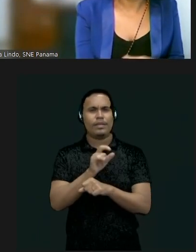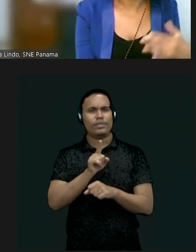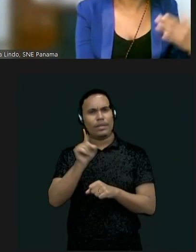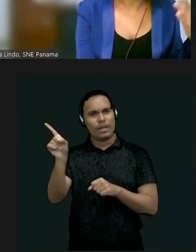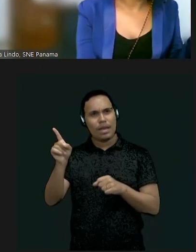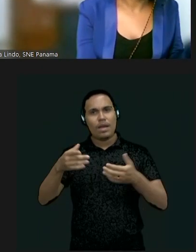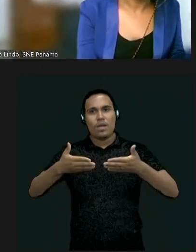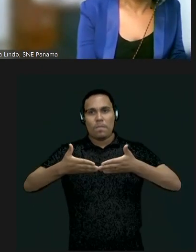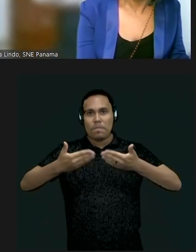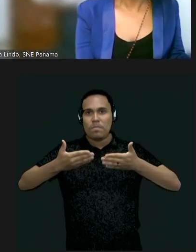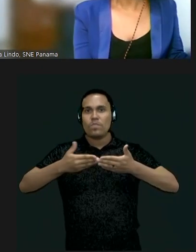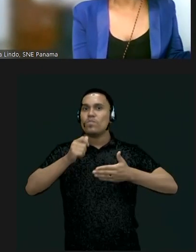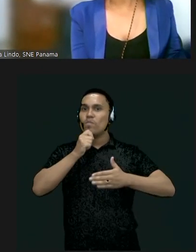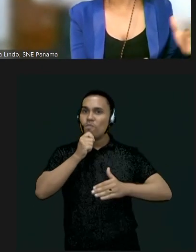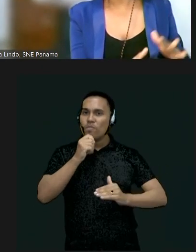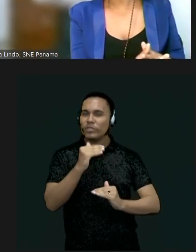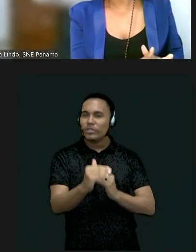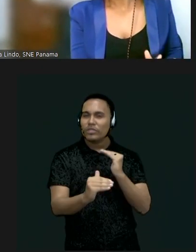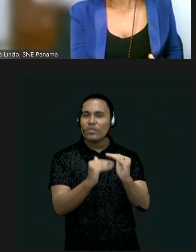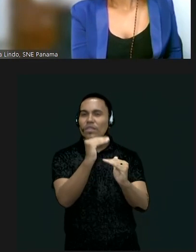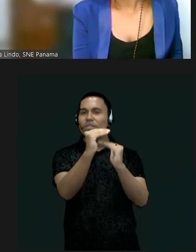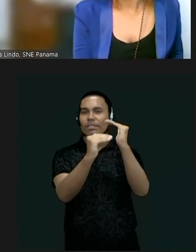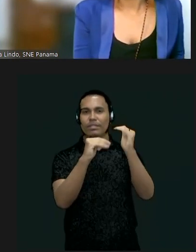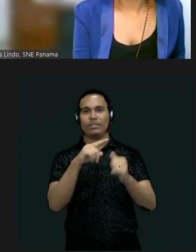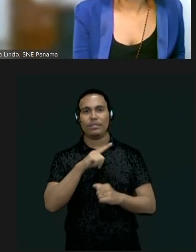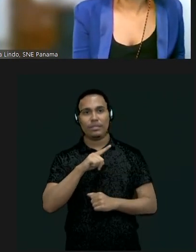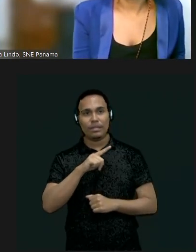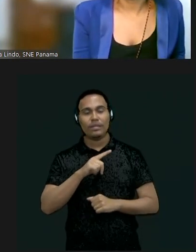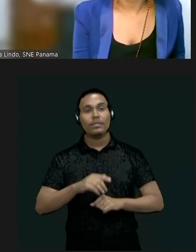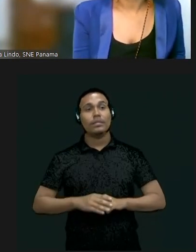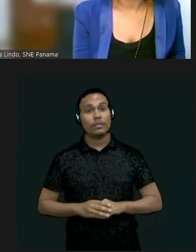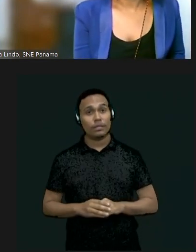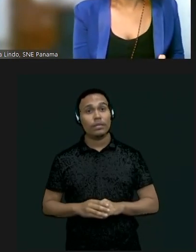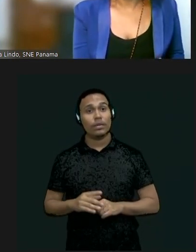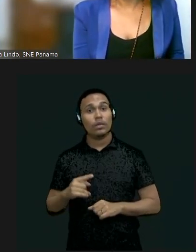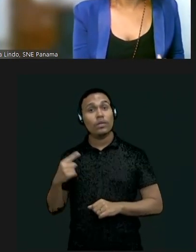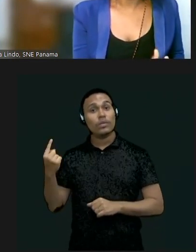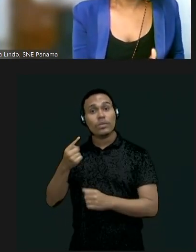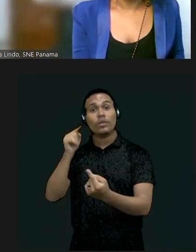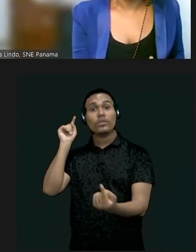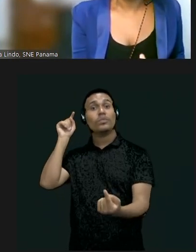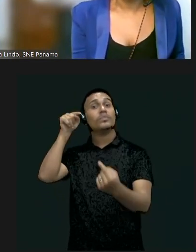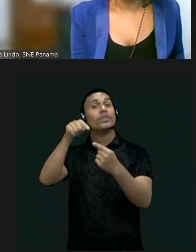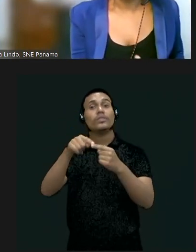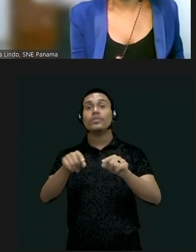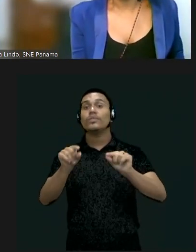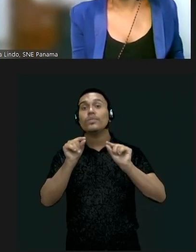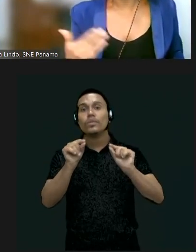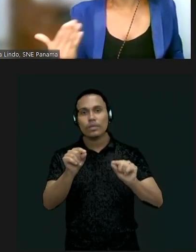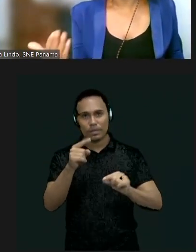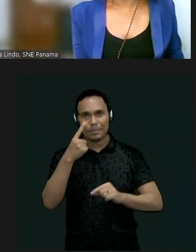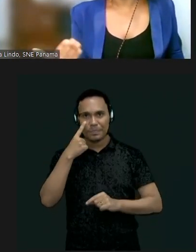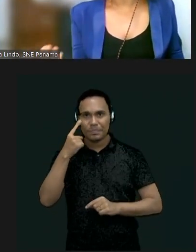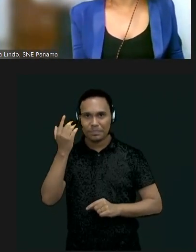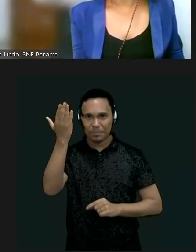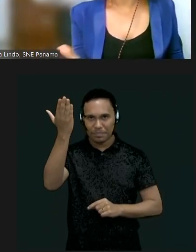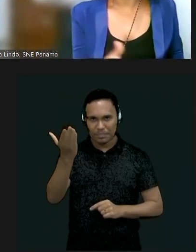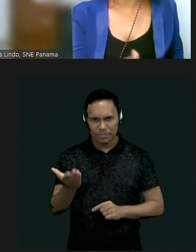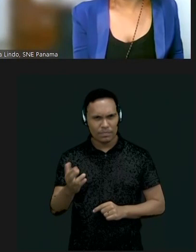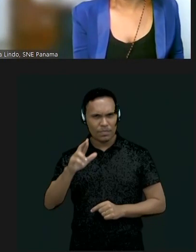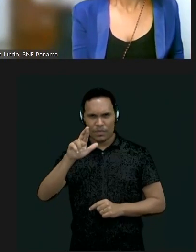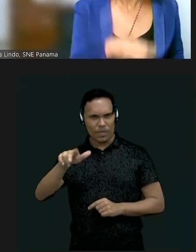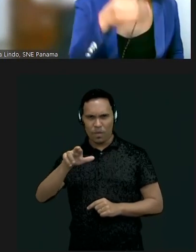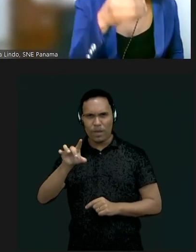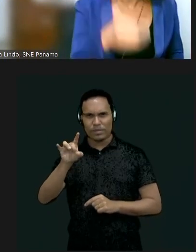Panama is developing is located this goal that you see here. We want not only